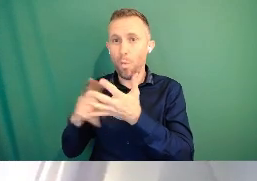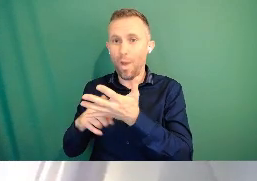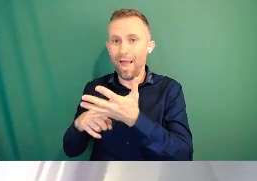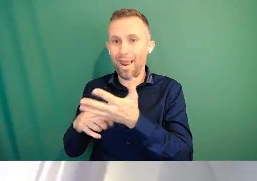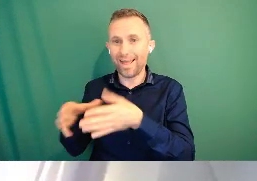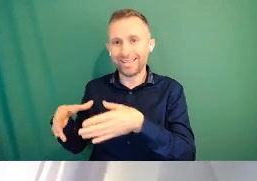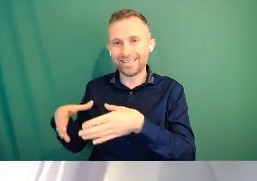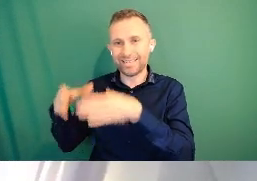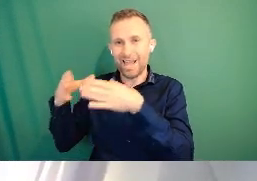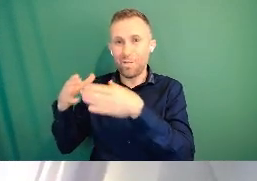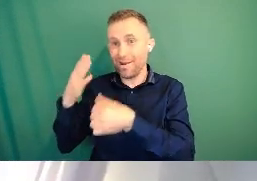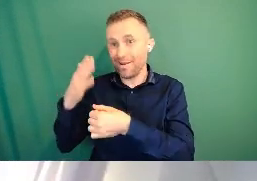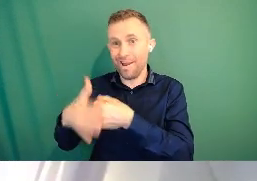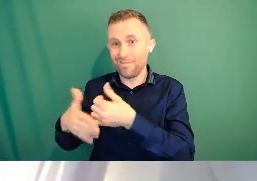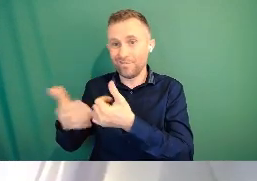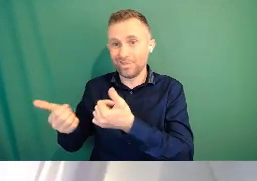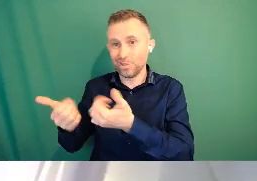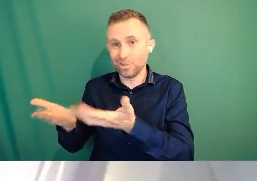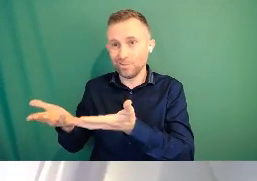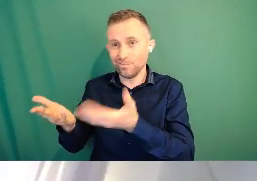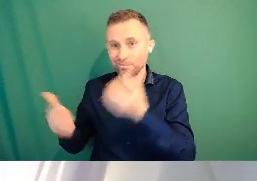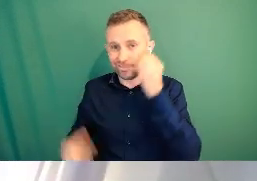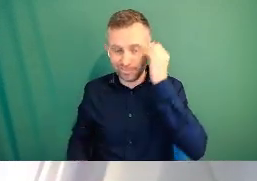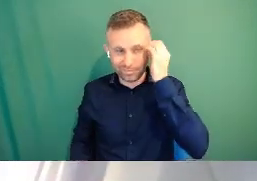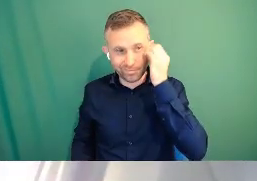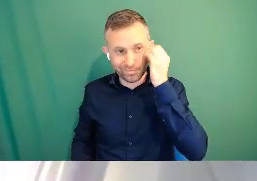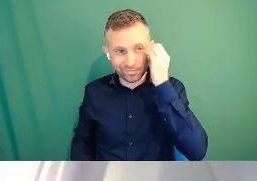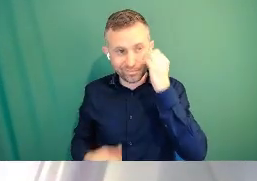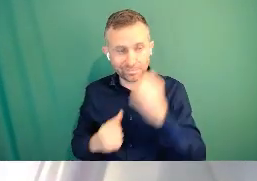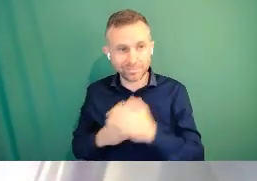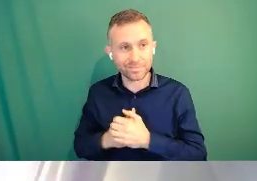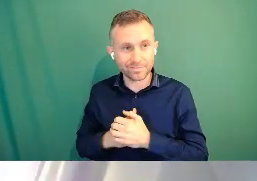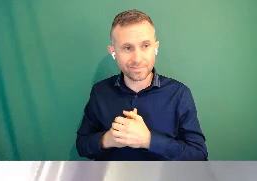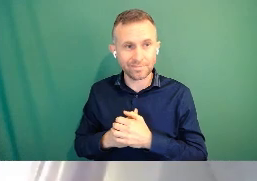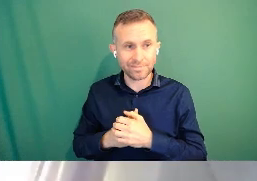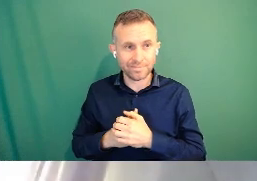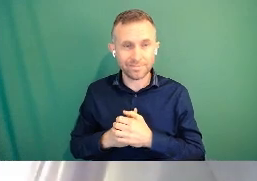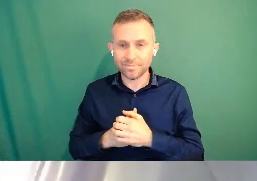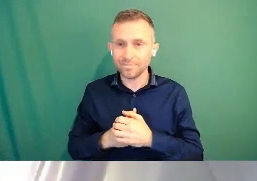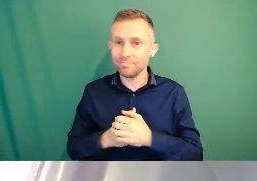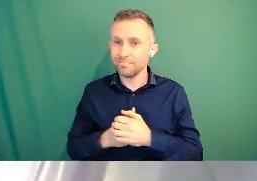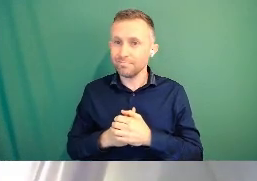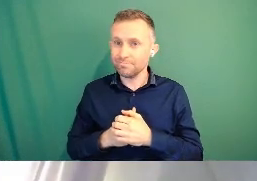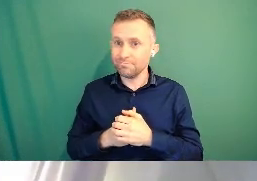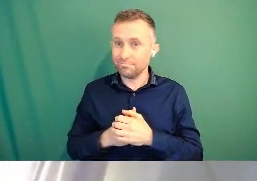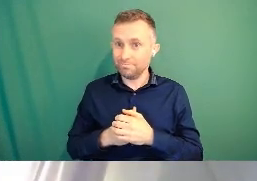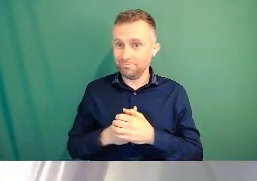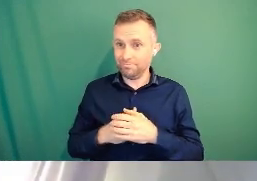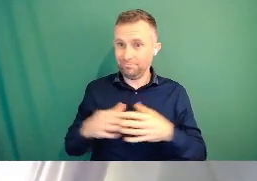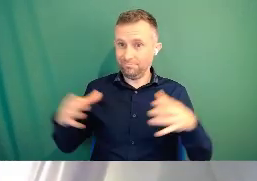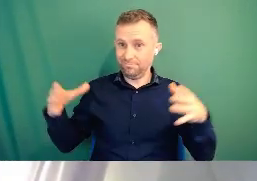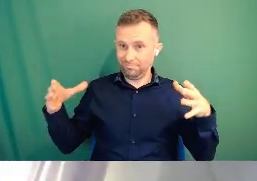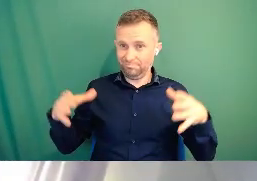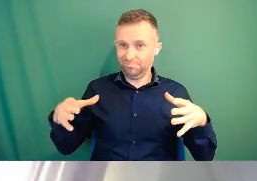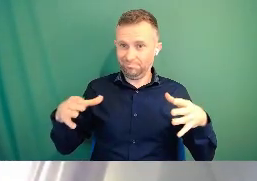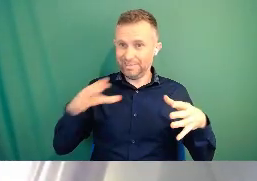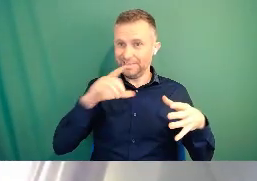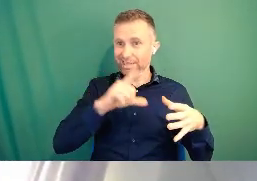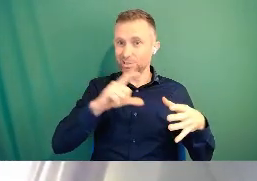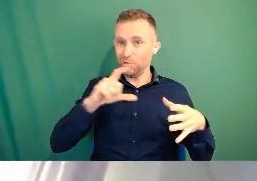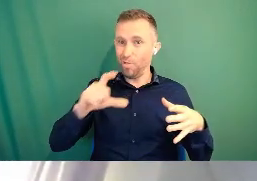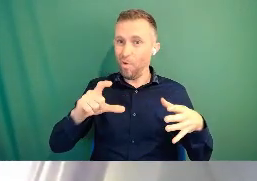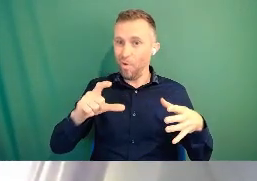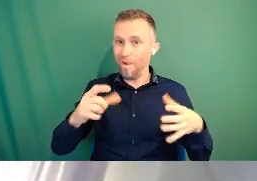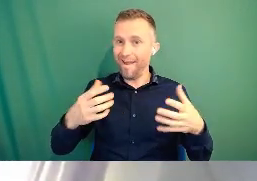happened at Castell. It was also a very interesting place where they made